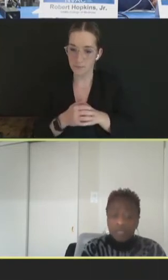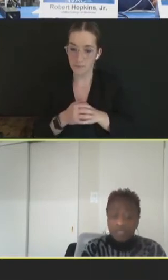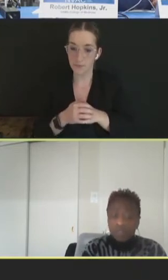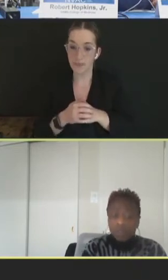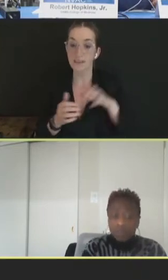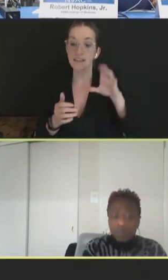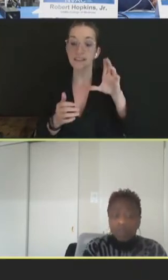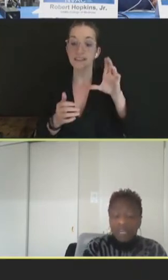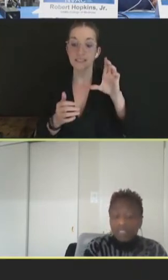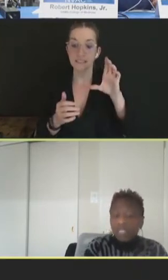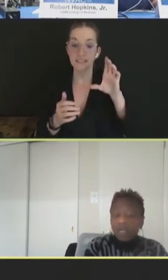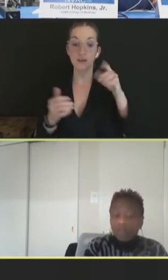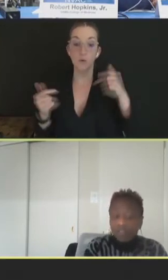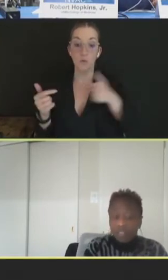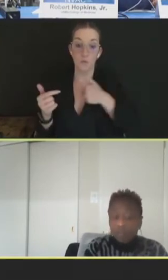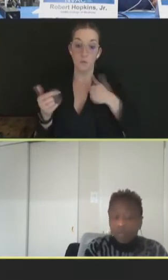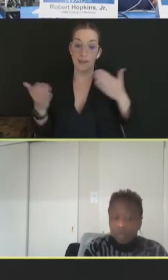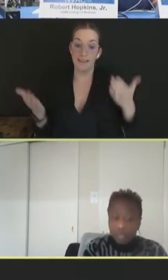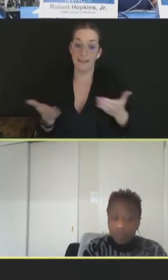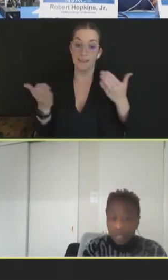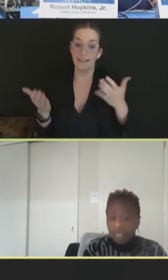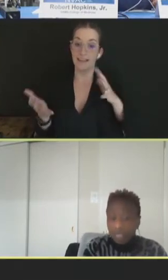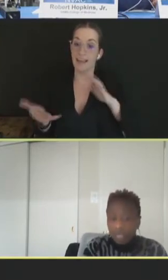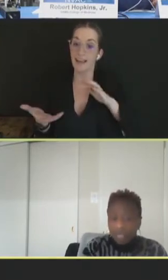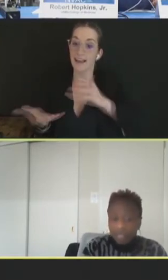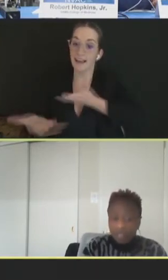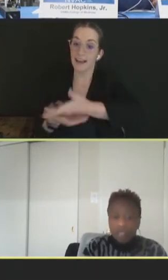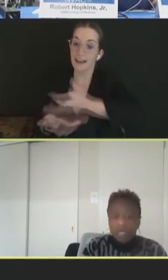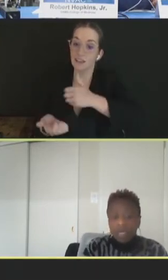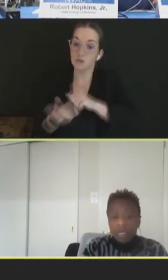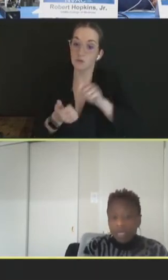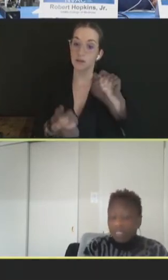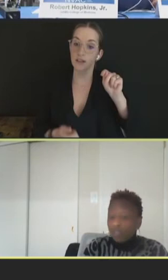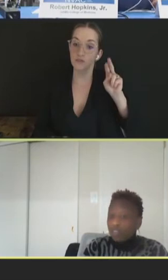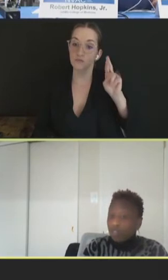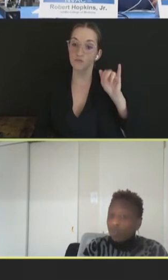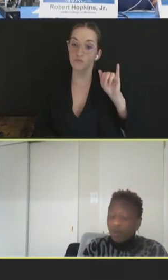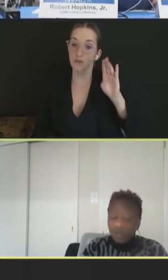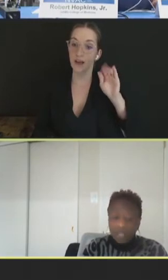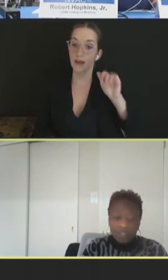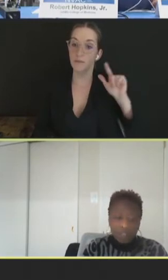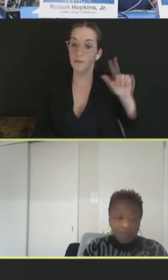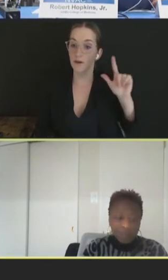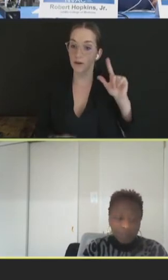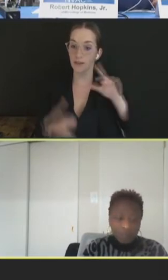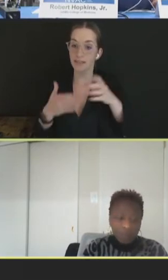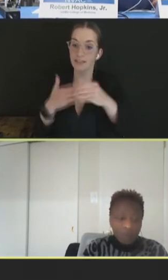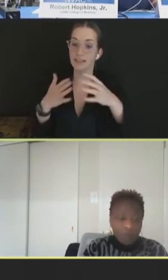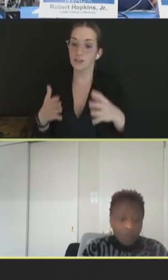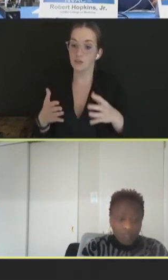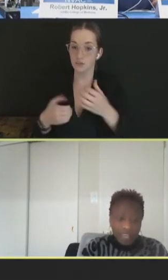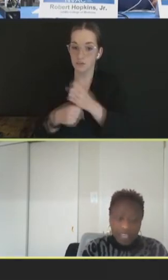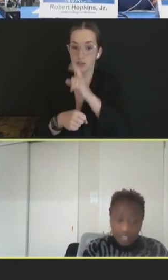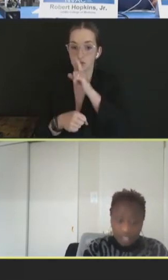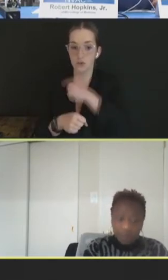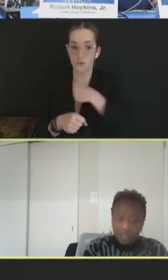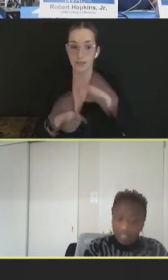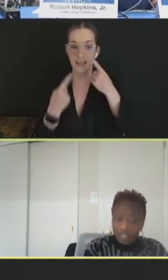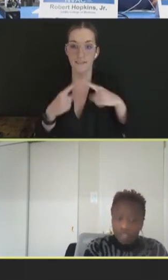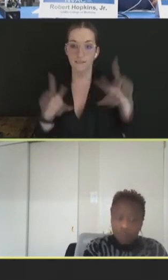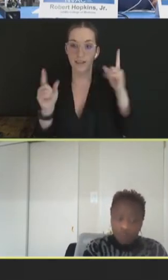tribal leaders to support vaccine confidence among the American Indian and Alaskan Native Service population. The